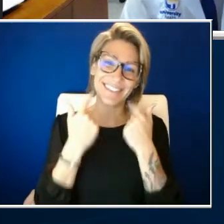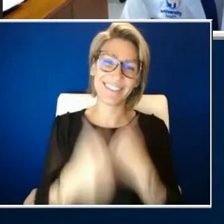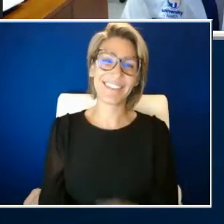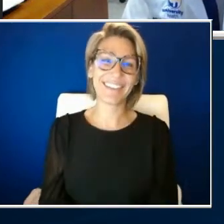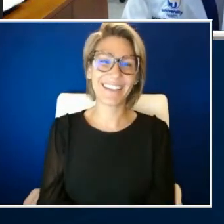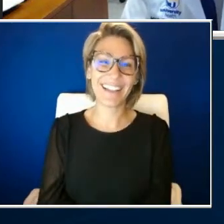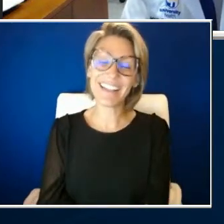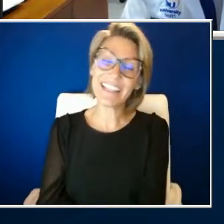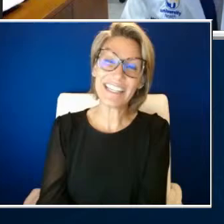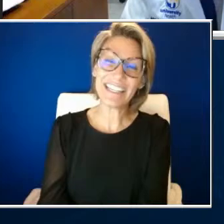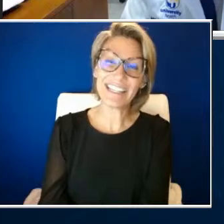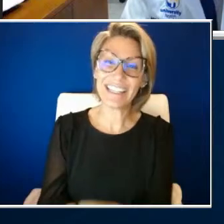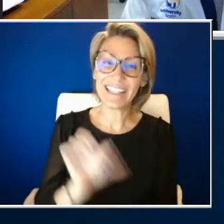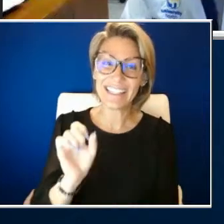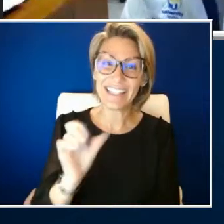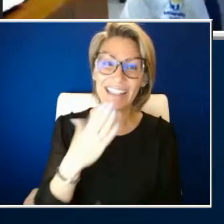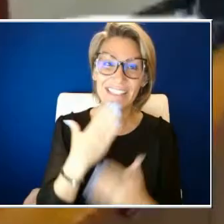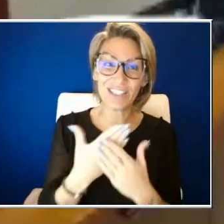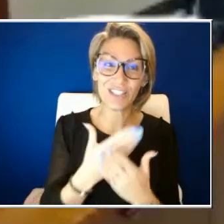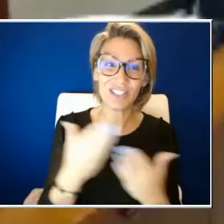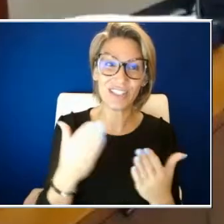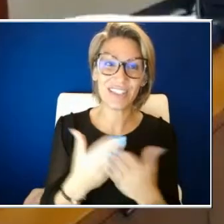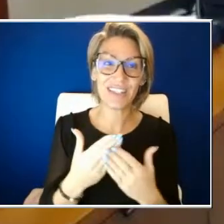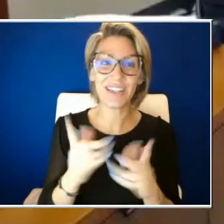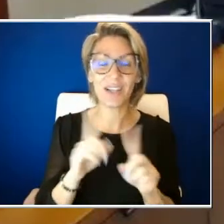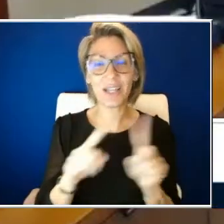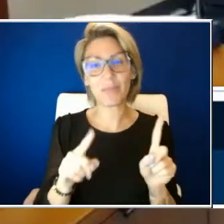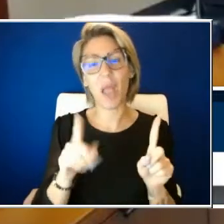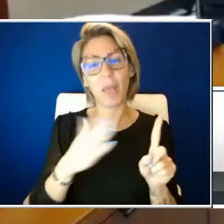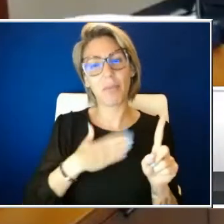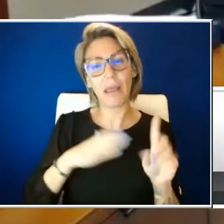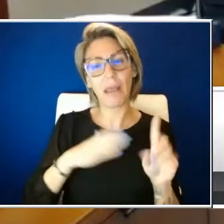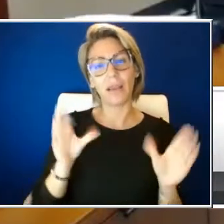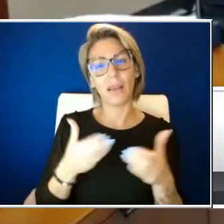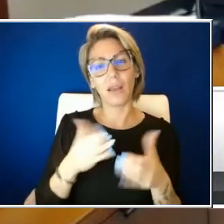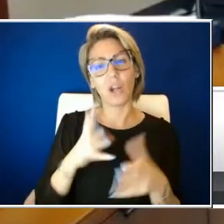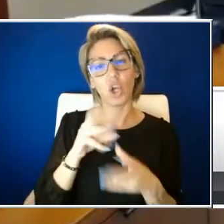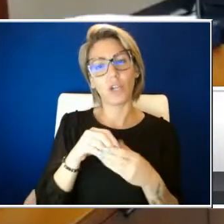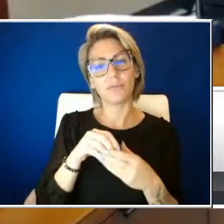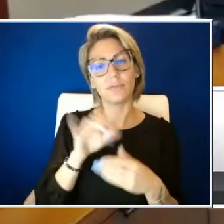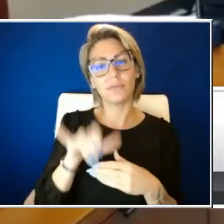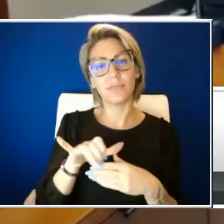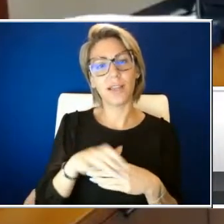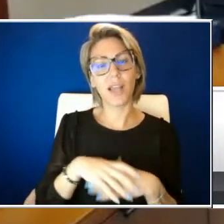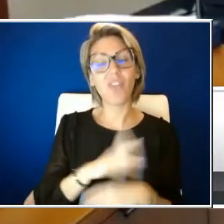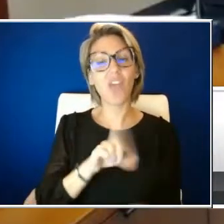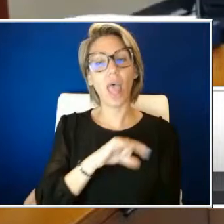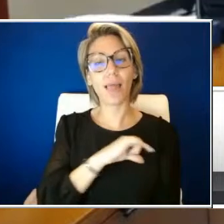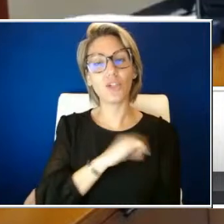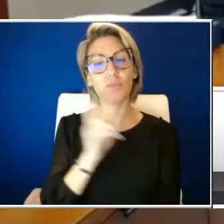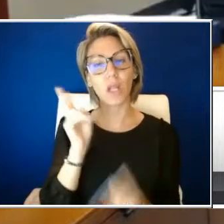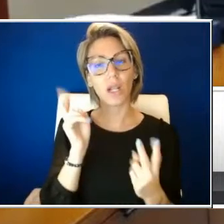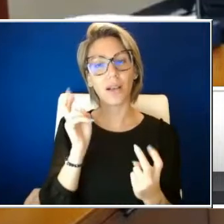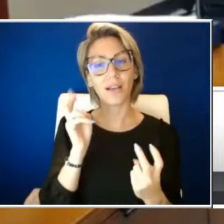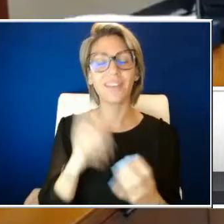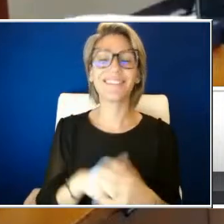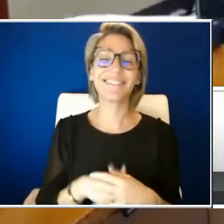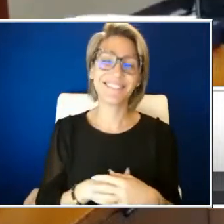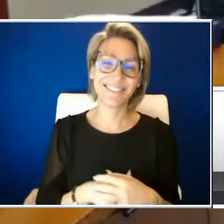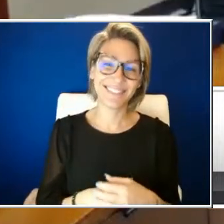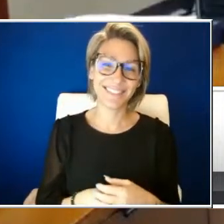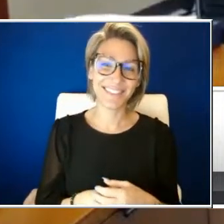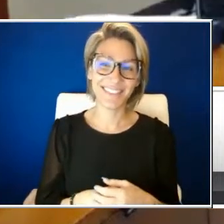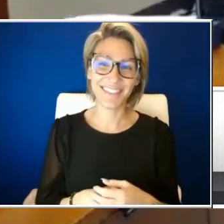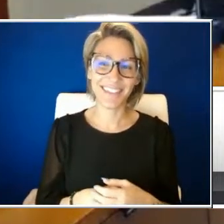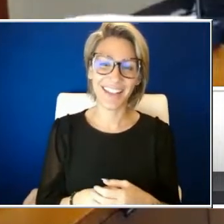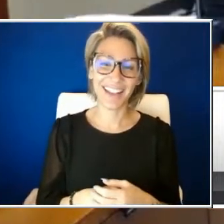Yeah. Well, that's a good thing, but I am in that category of eligibility. So, I